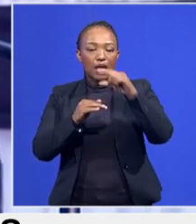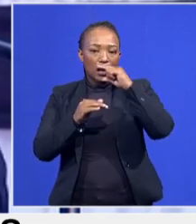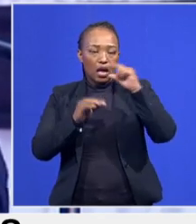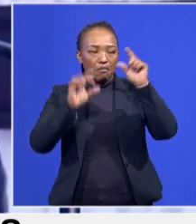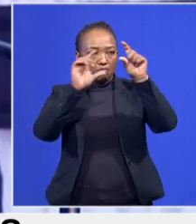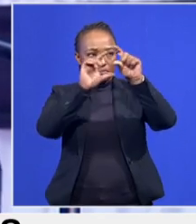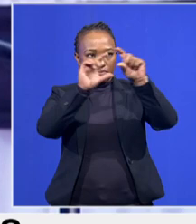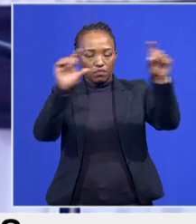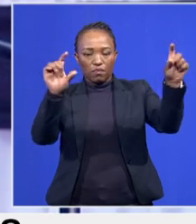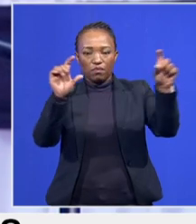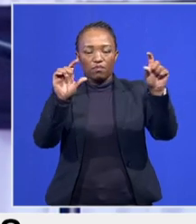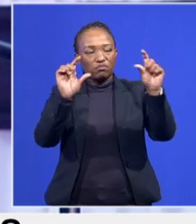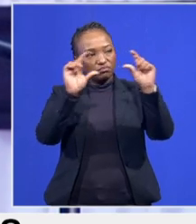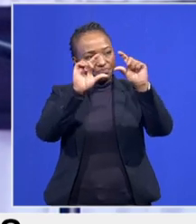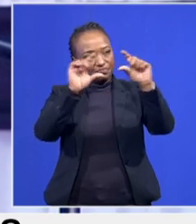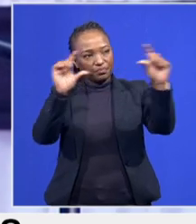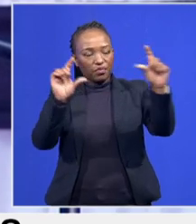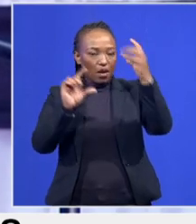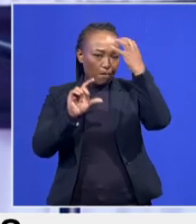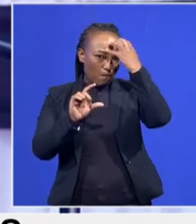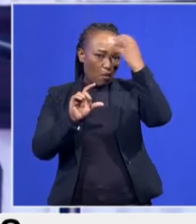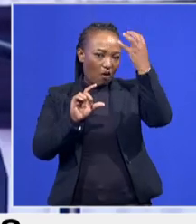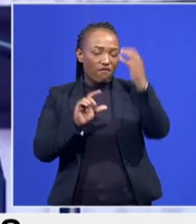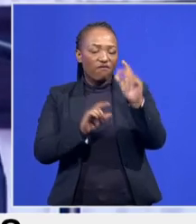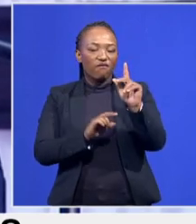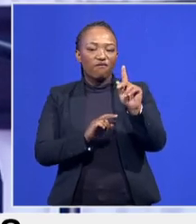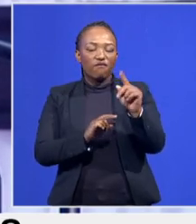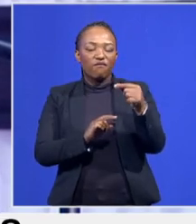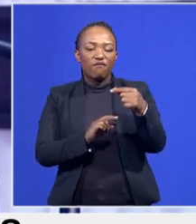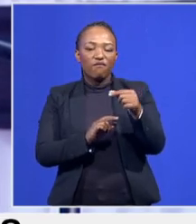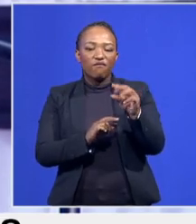after Prof. Dan Kgwadi.